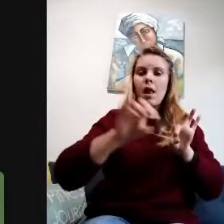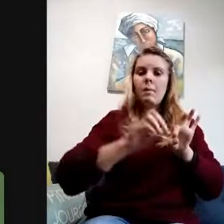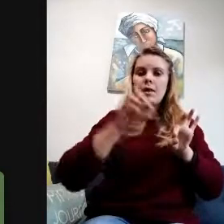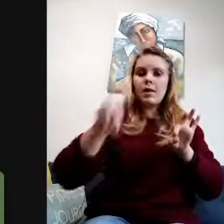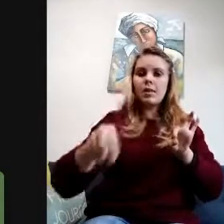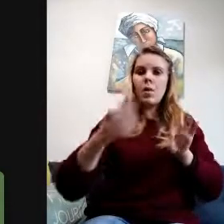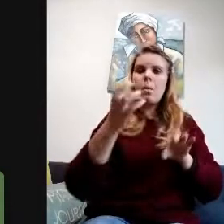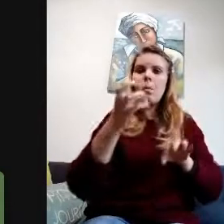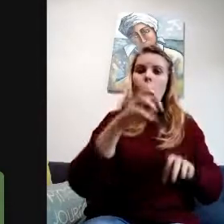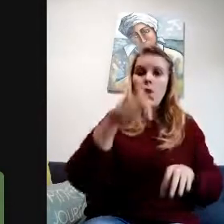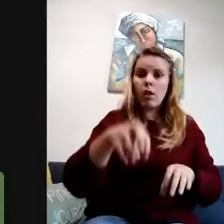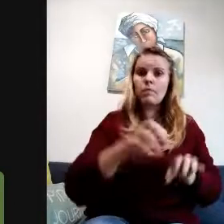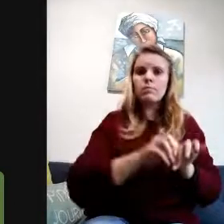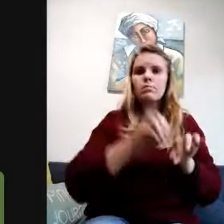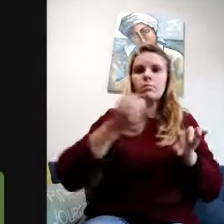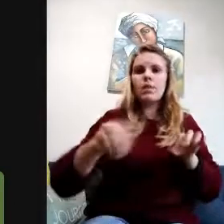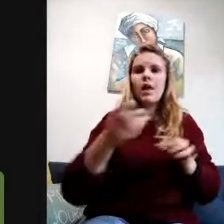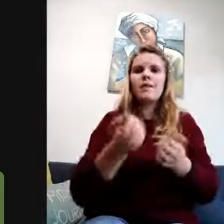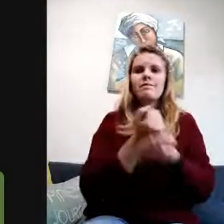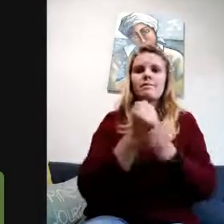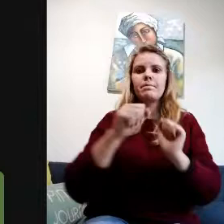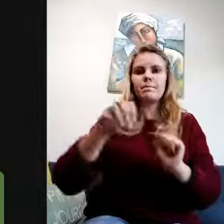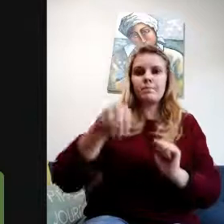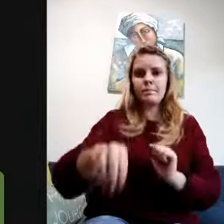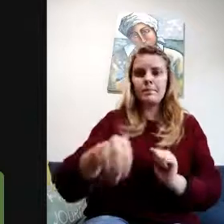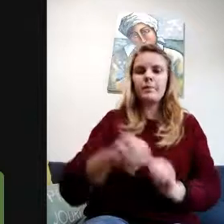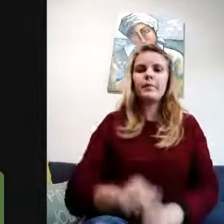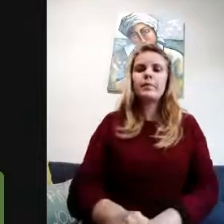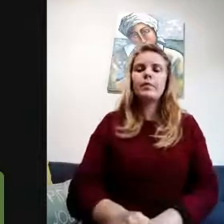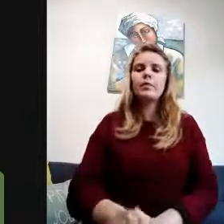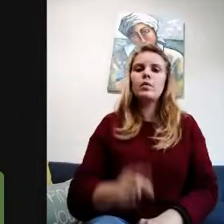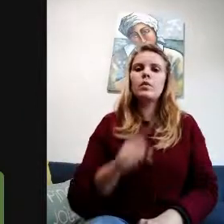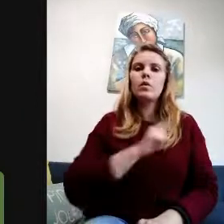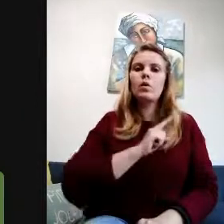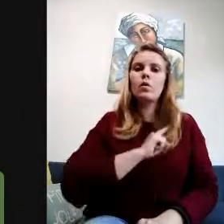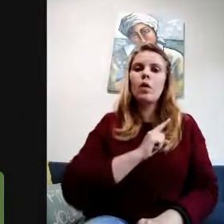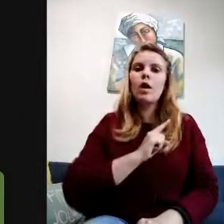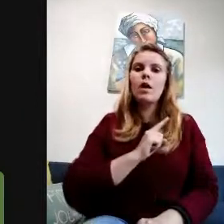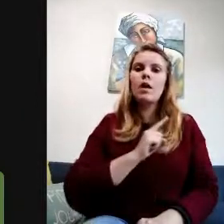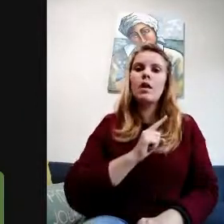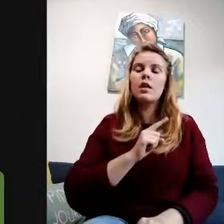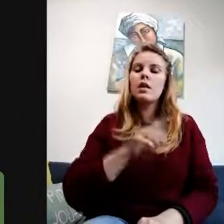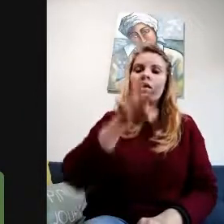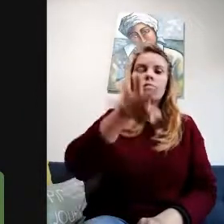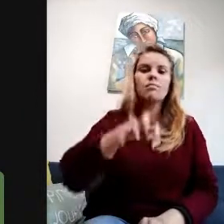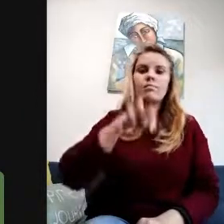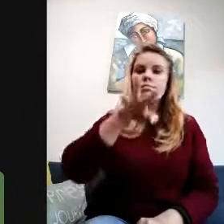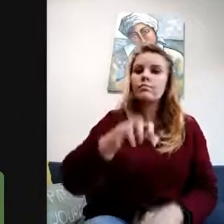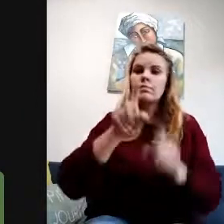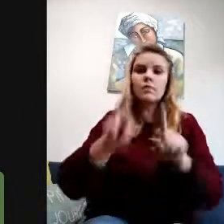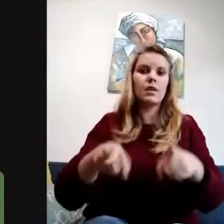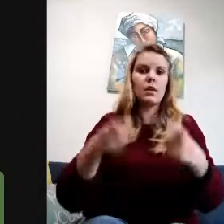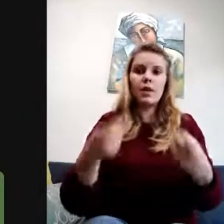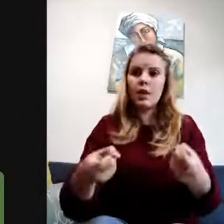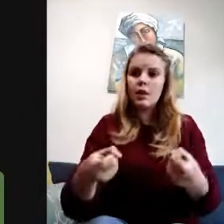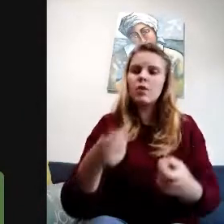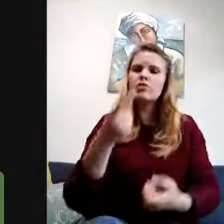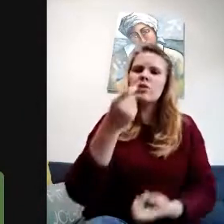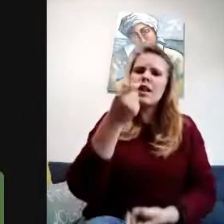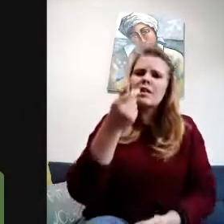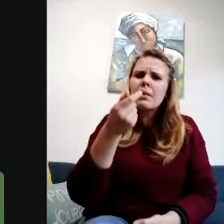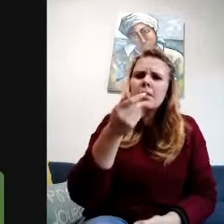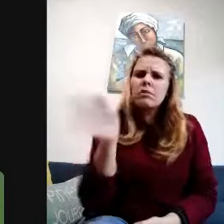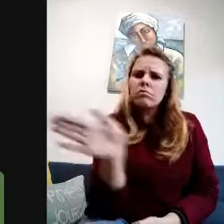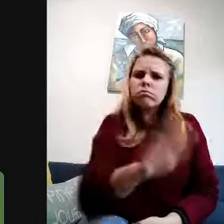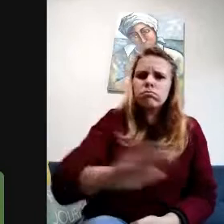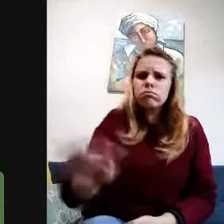that relief because the bunkers aren't raked. And we asked players just to, try and smooth it over a little bit and leave the